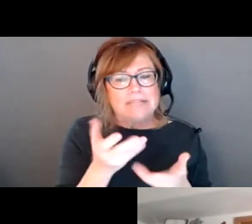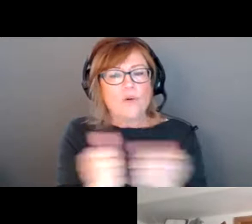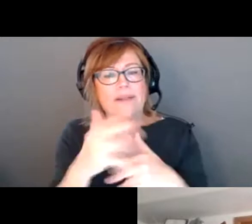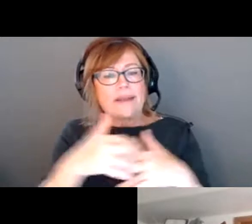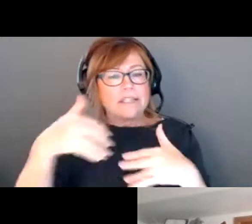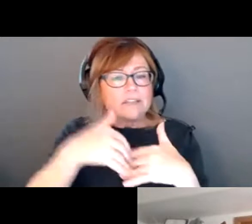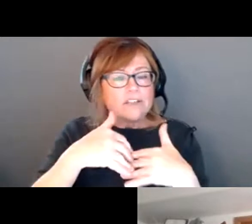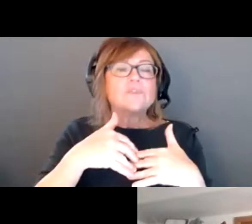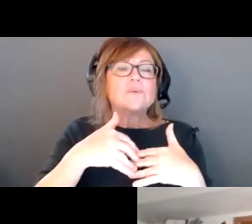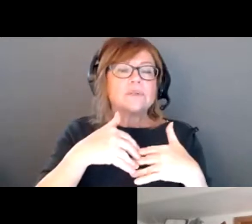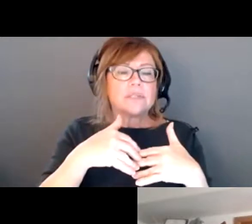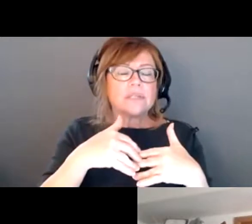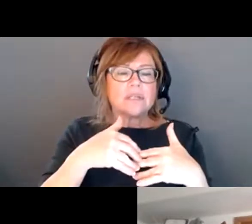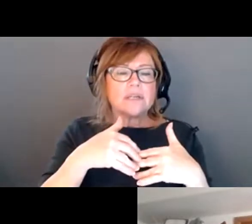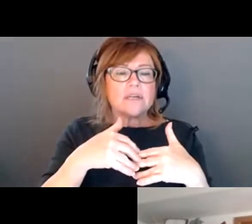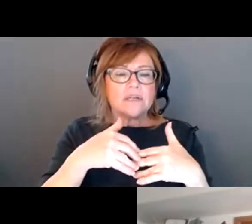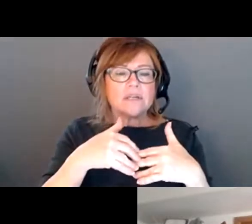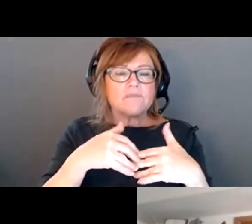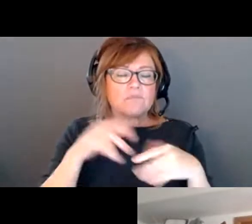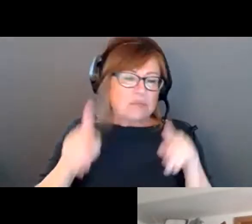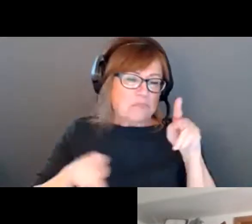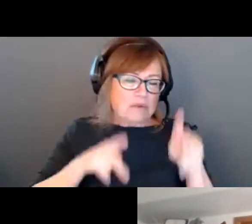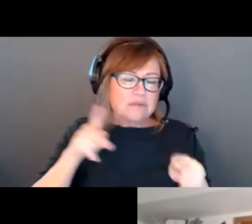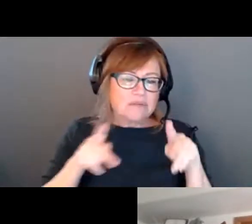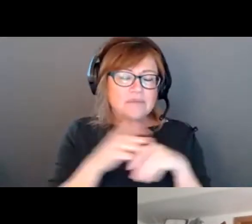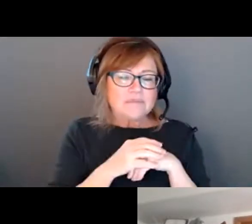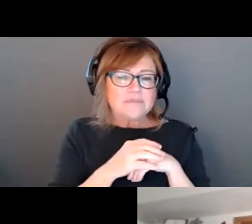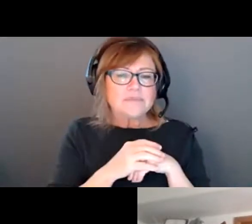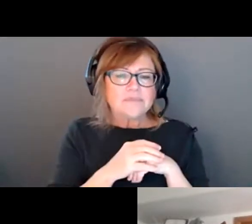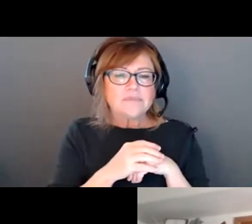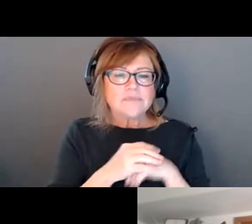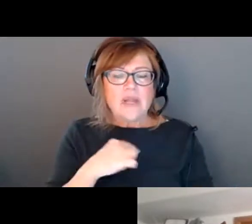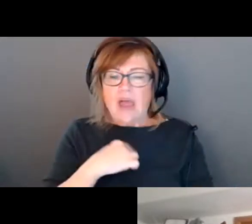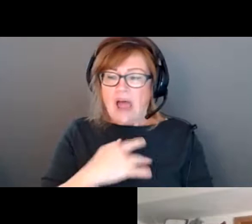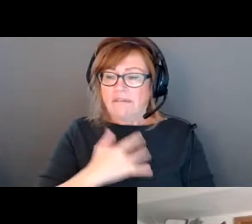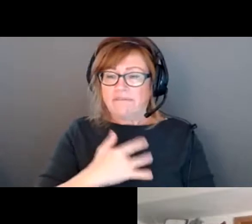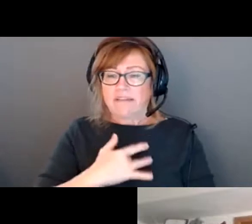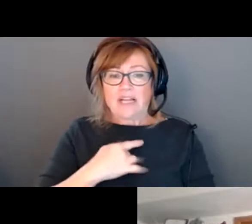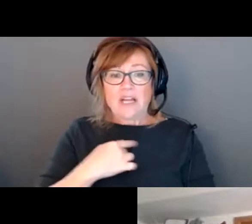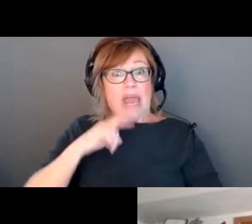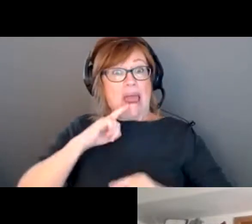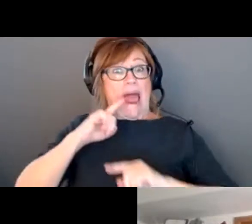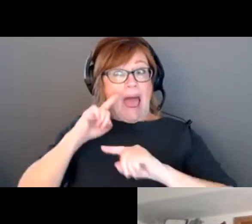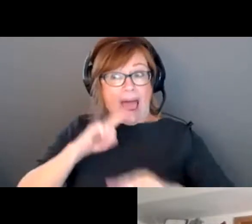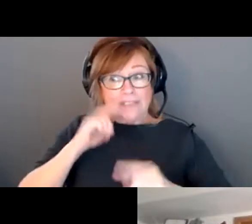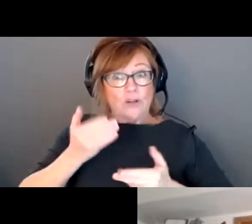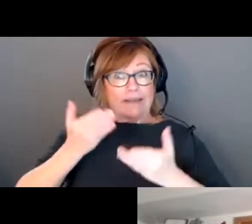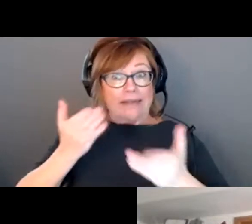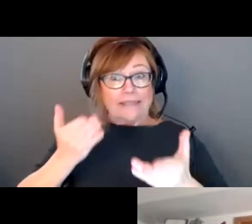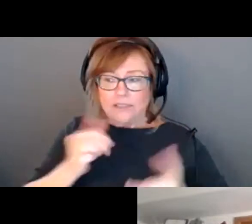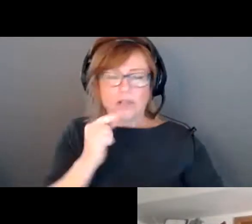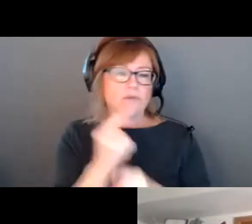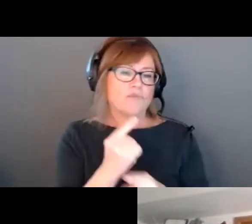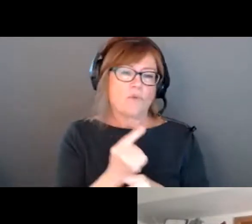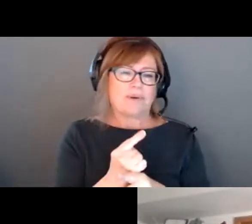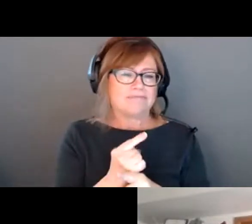individuals from Indigenous populations, and I think it would be inappropriate of me to try to suggest an answer to